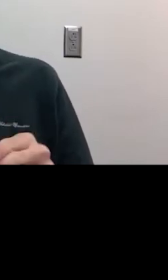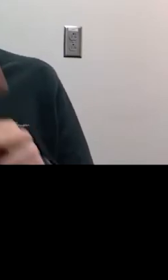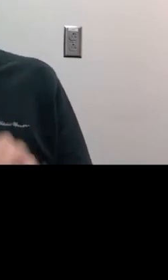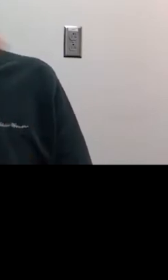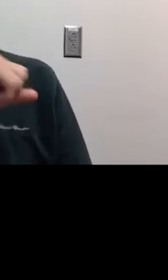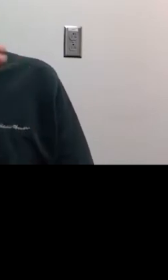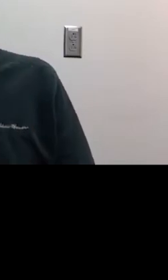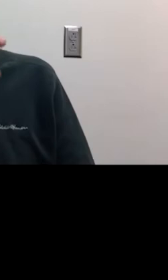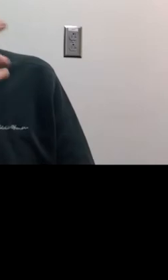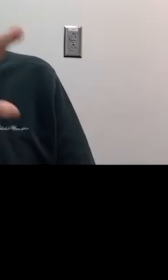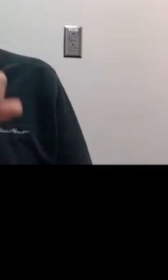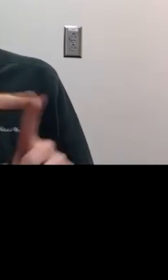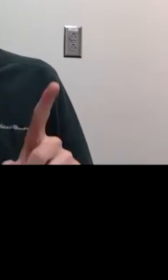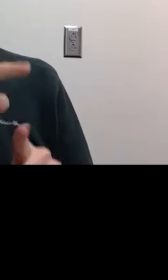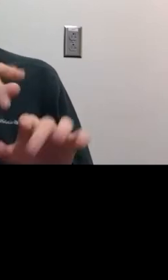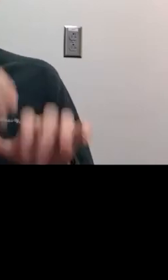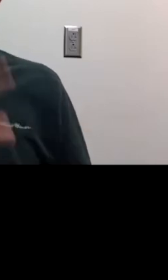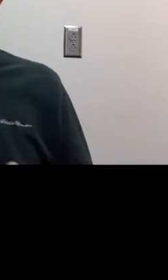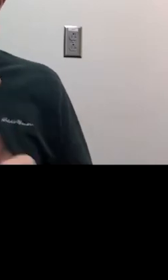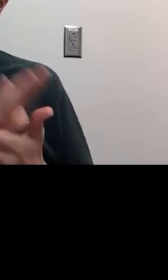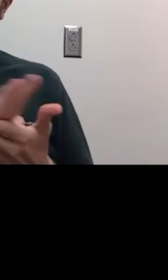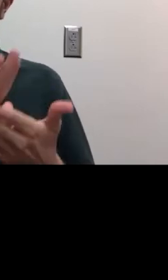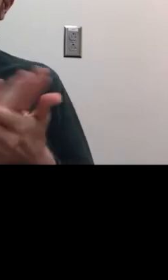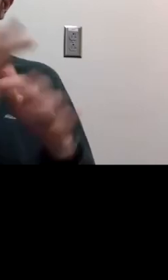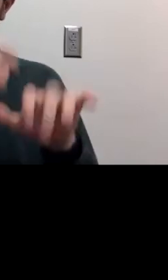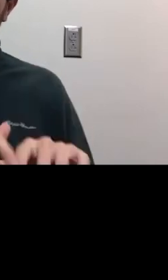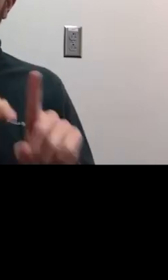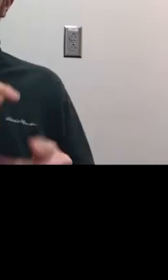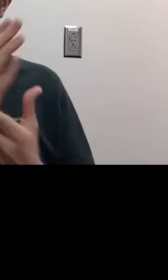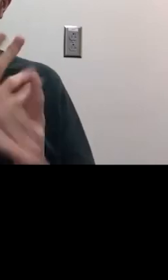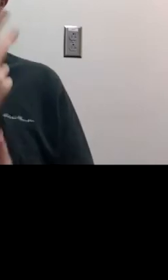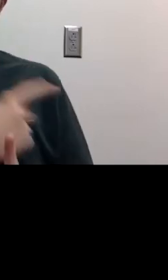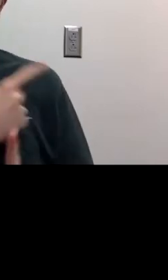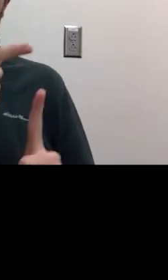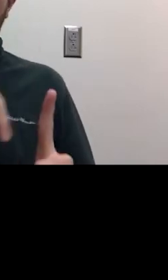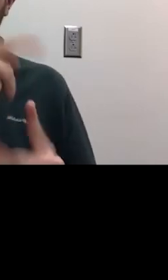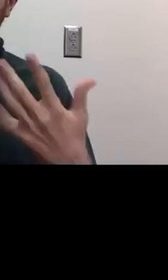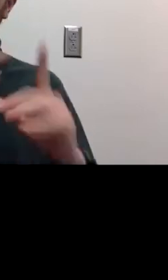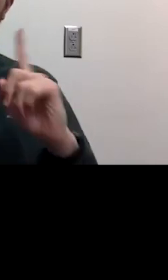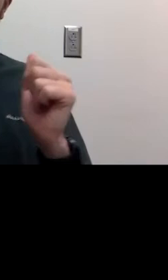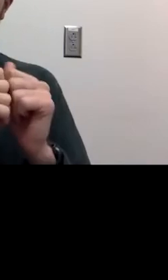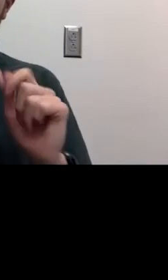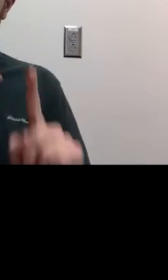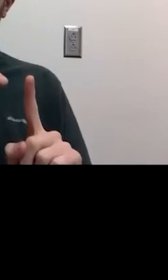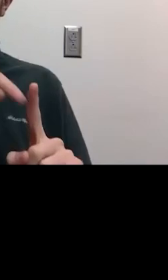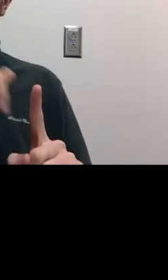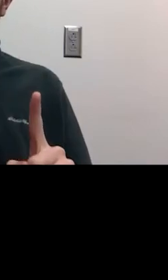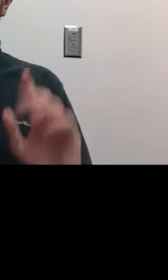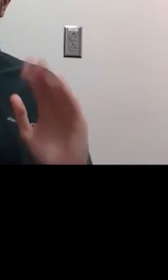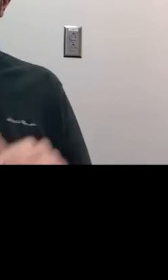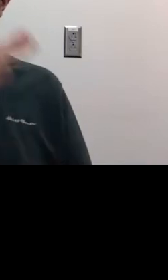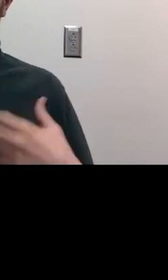have written a really nice paper talking about how patients that they spoke with didn't actually expect their